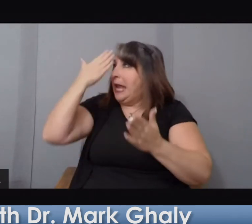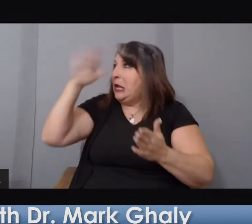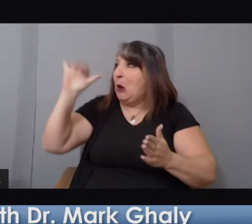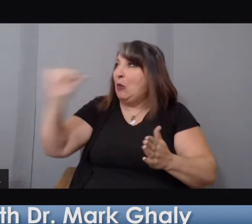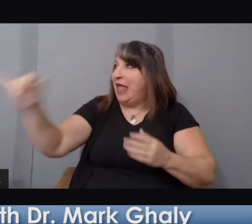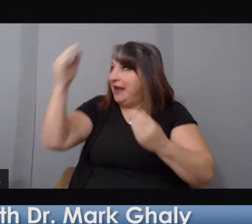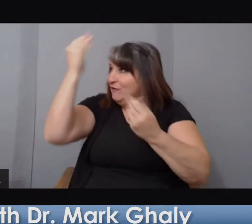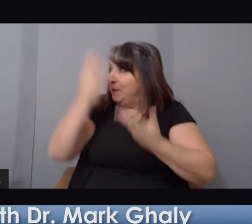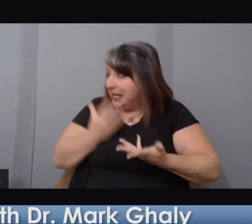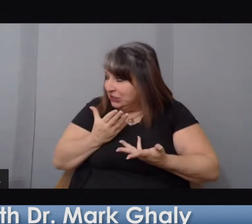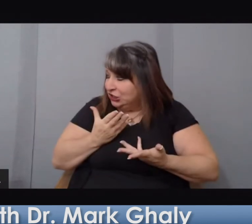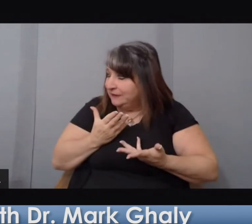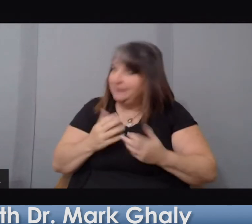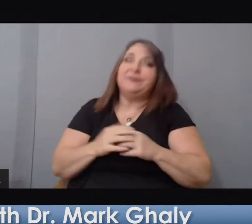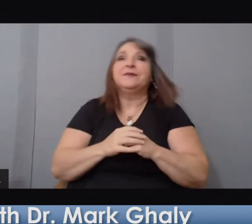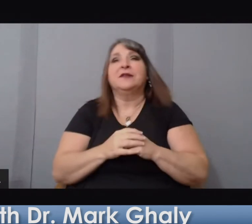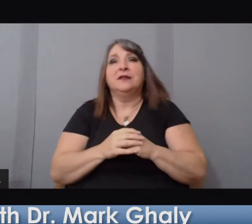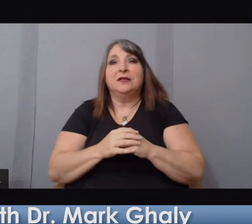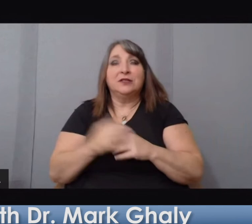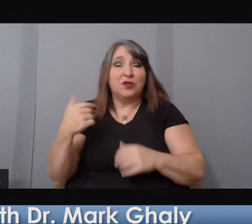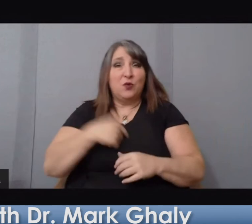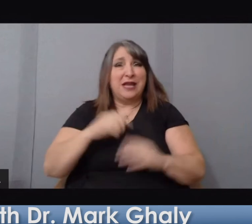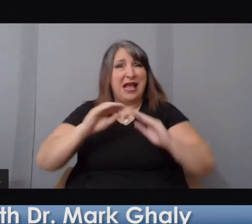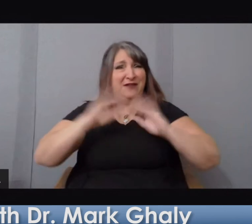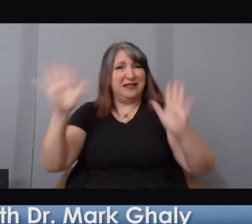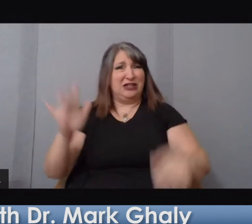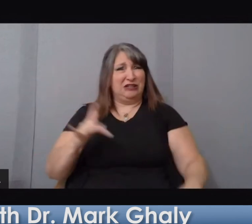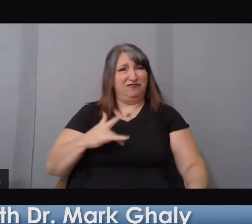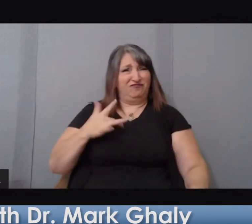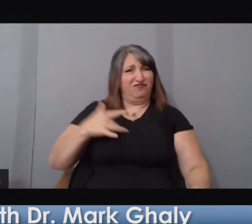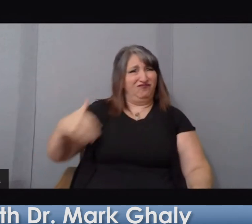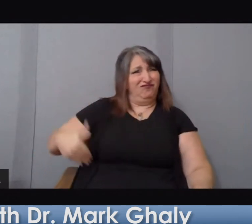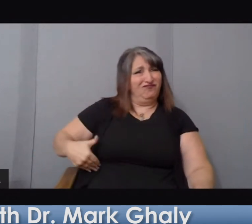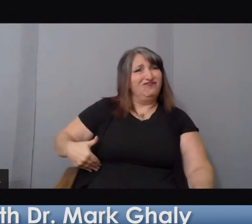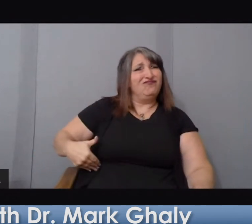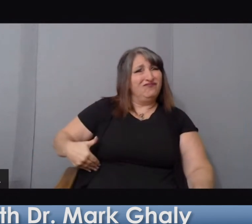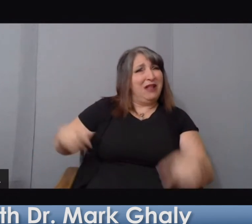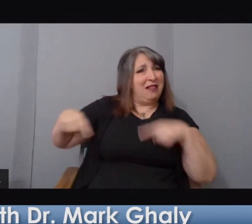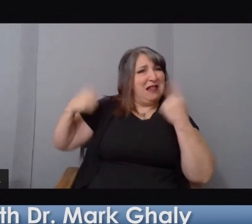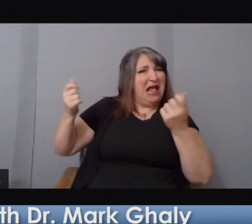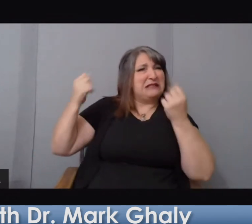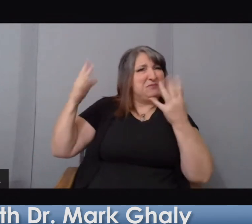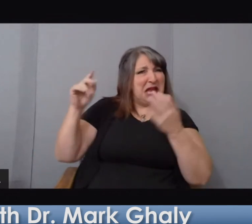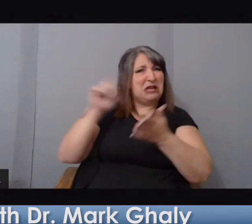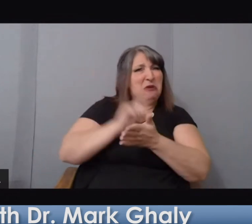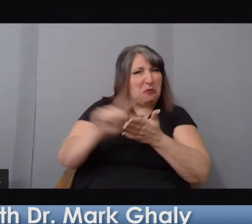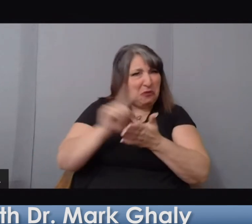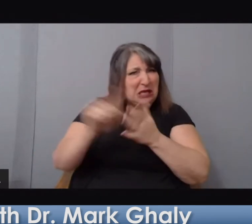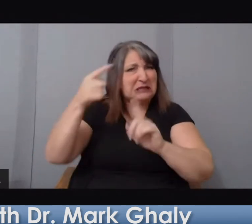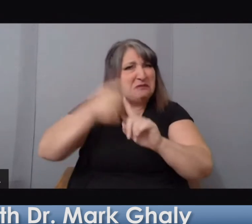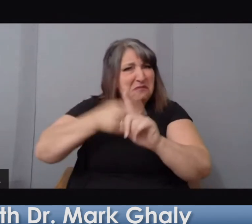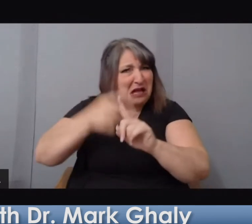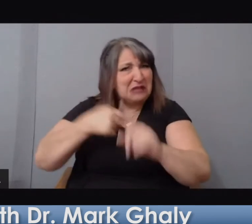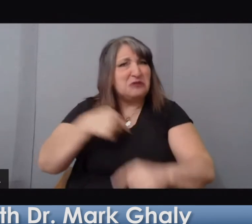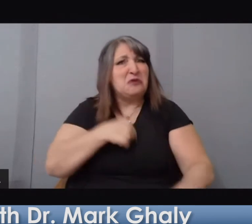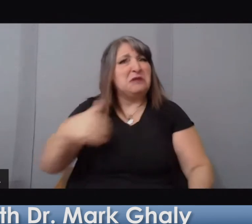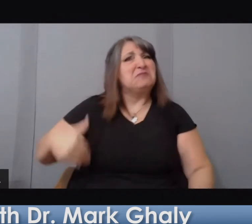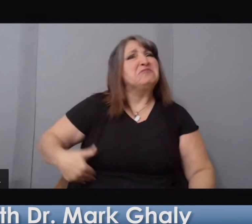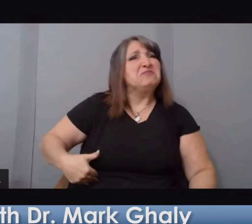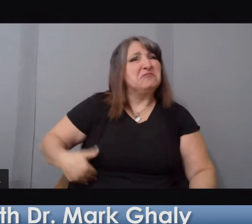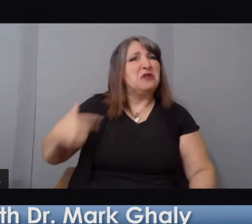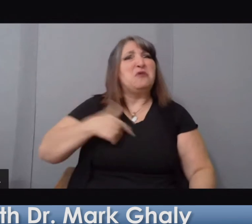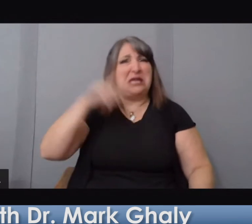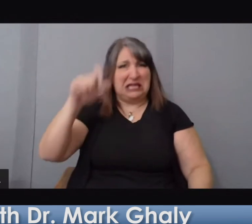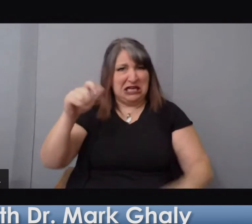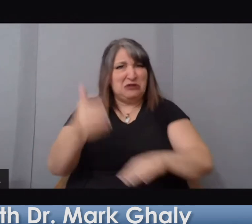have certainly clearly sensed over the past many weeks and months is the need to improve our own